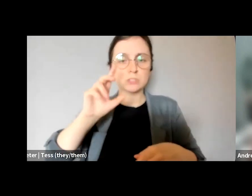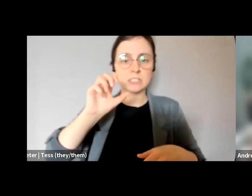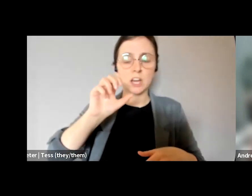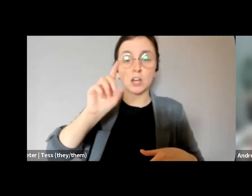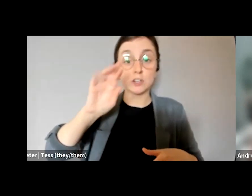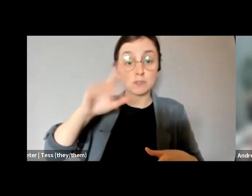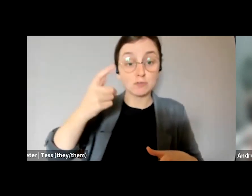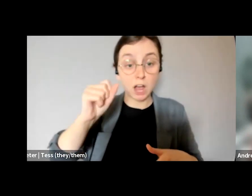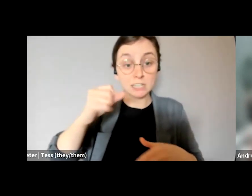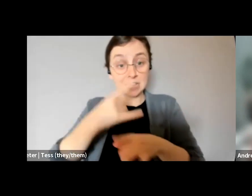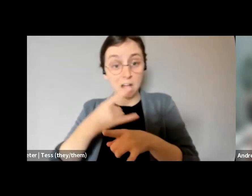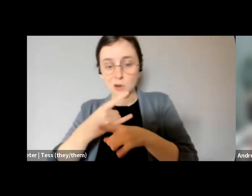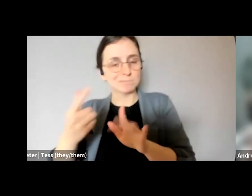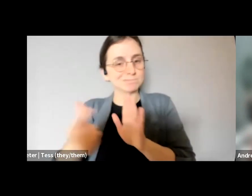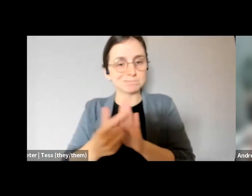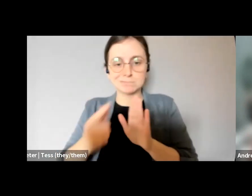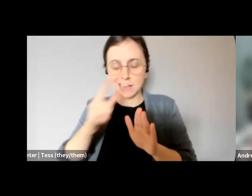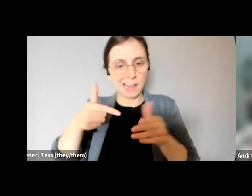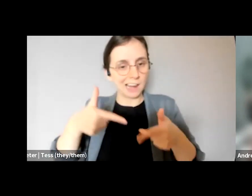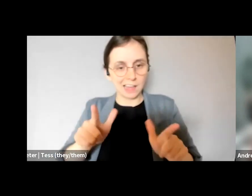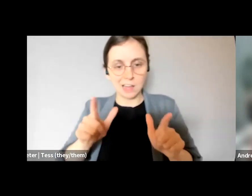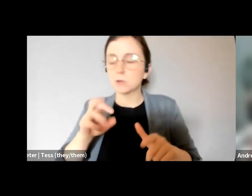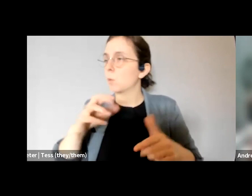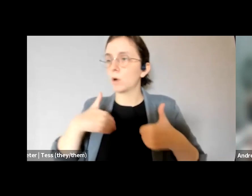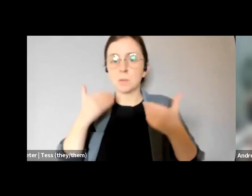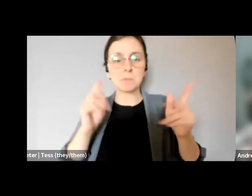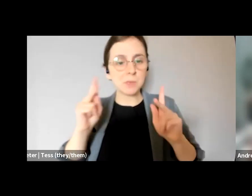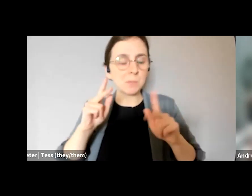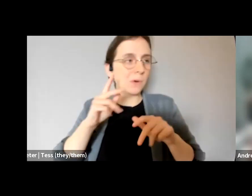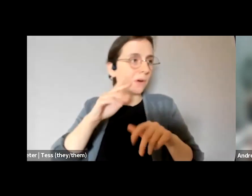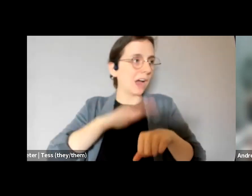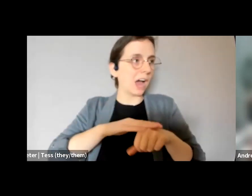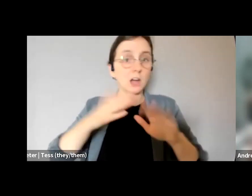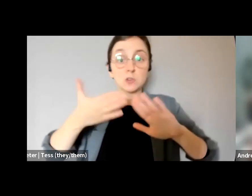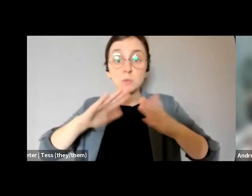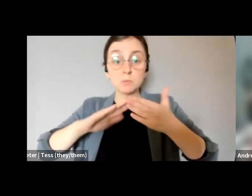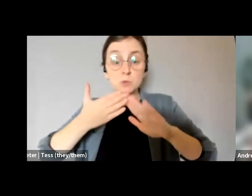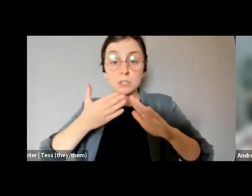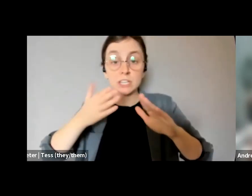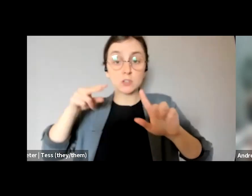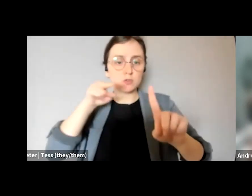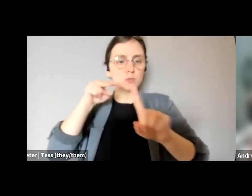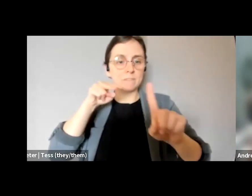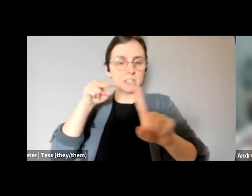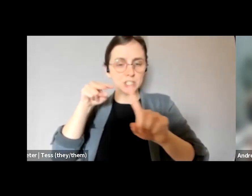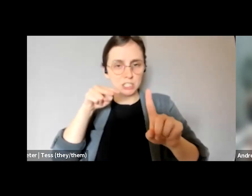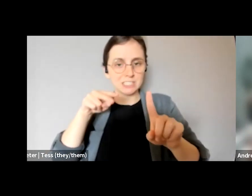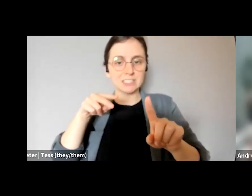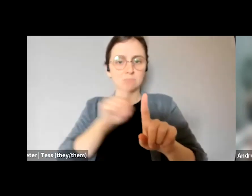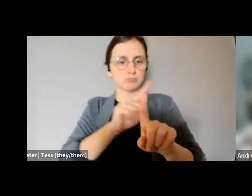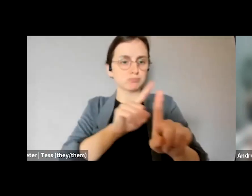individuals who are on community supervision and not expected to be associating with